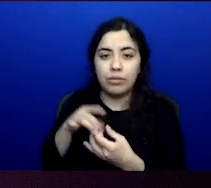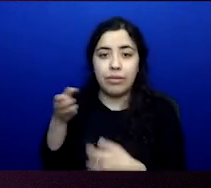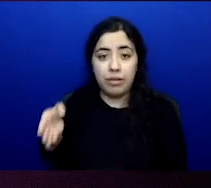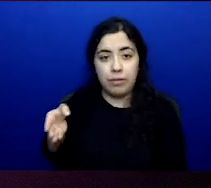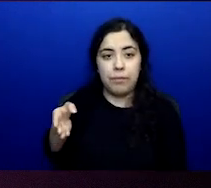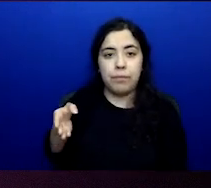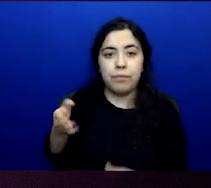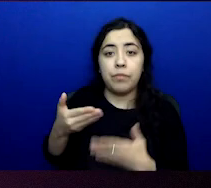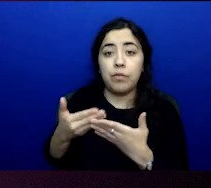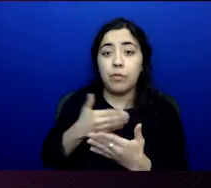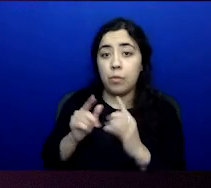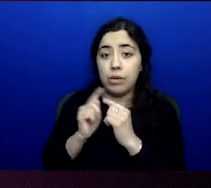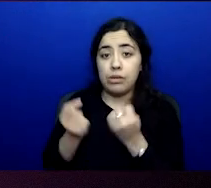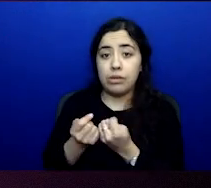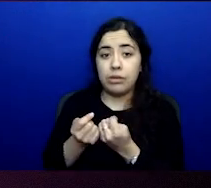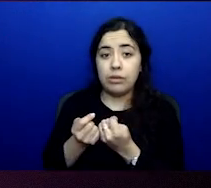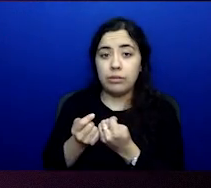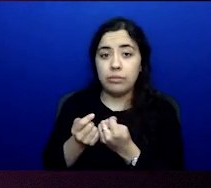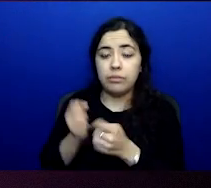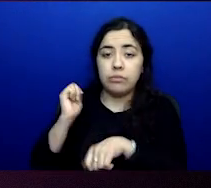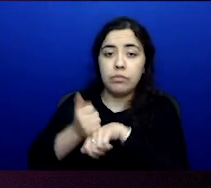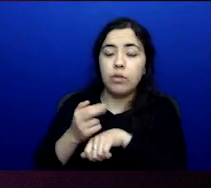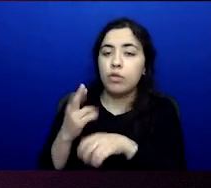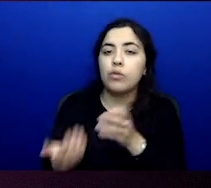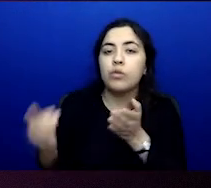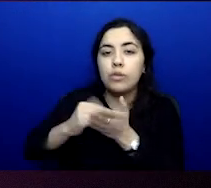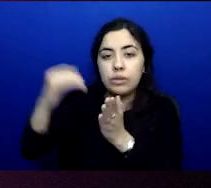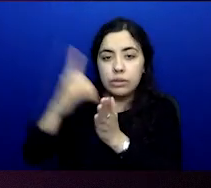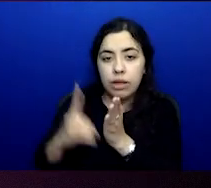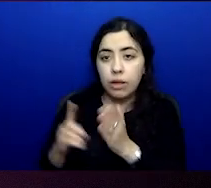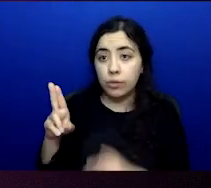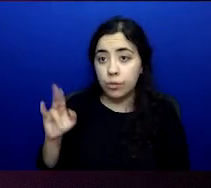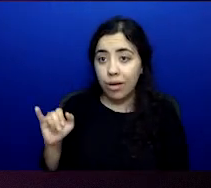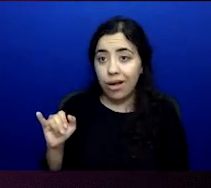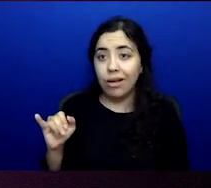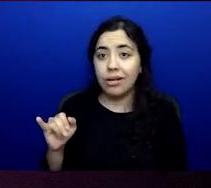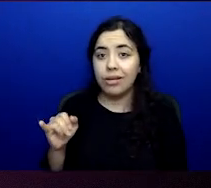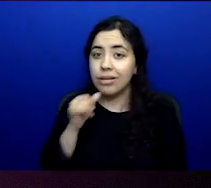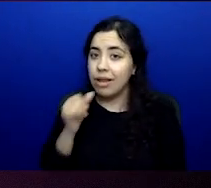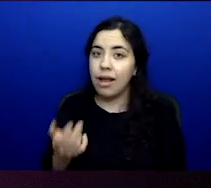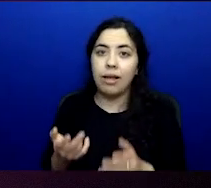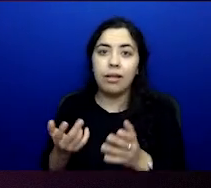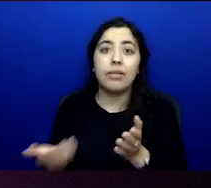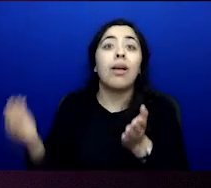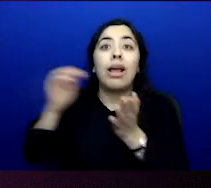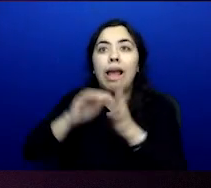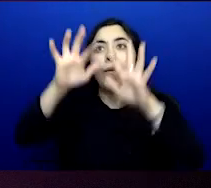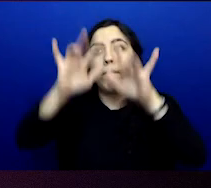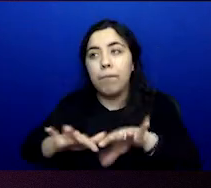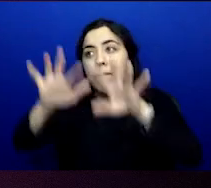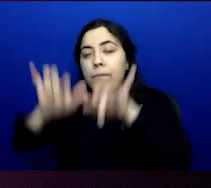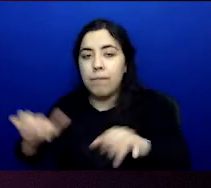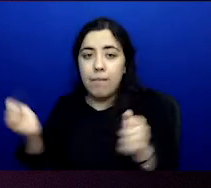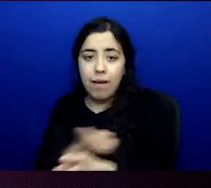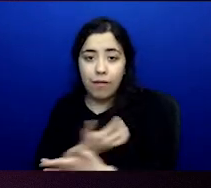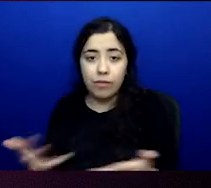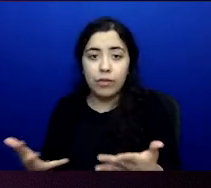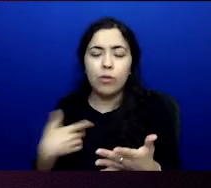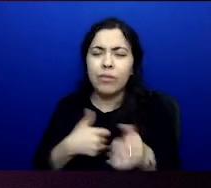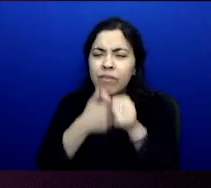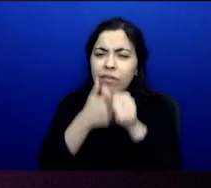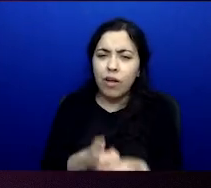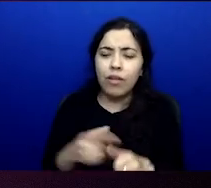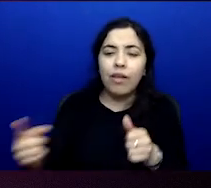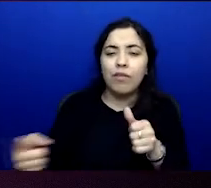our team dived into a redesign of the UI and start building everything, we followed the agile best practices and built a